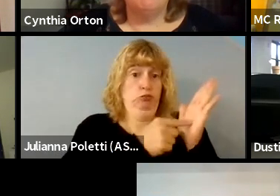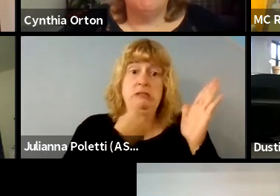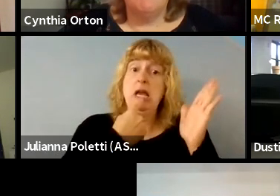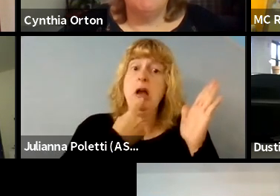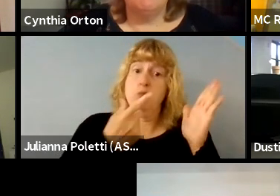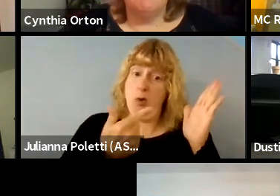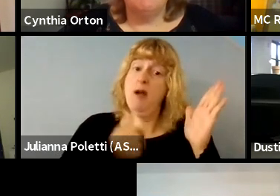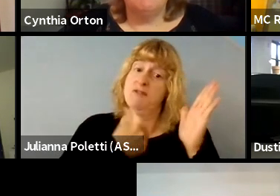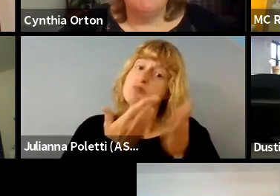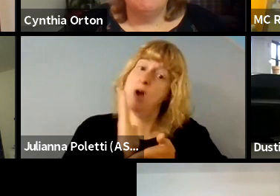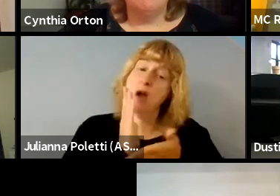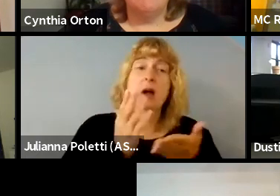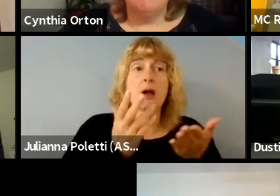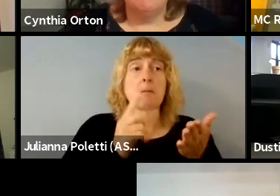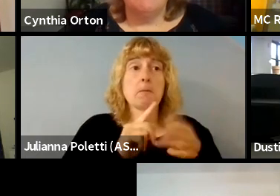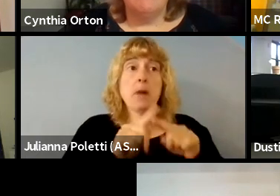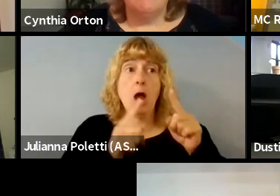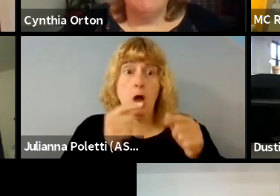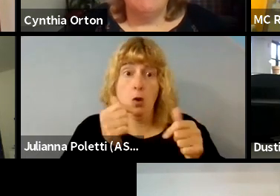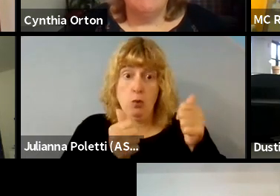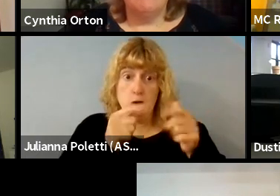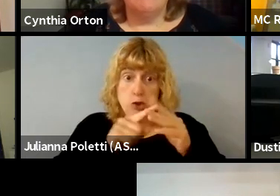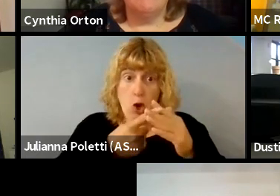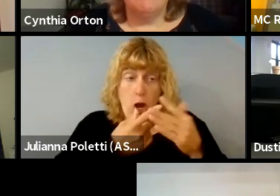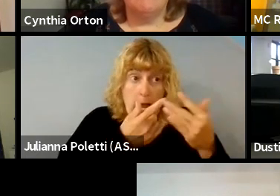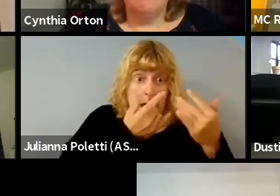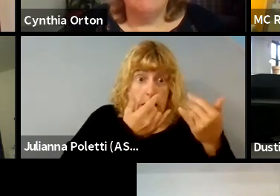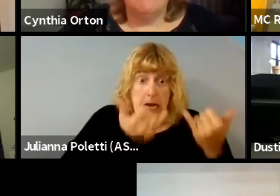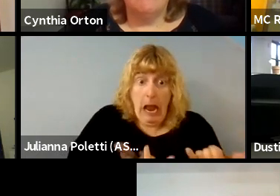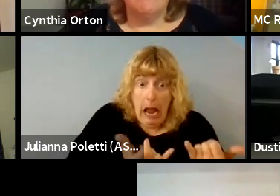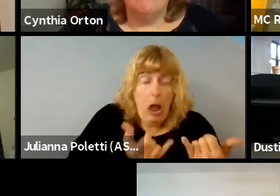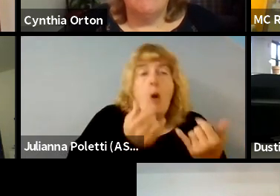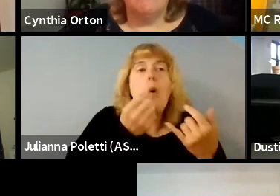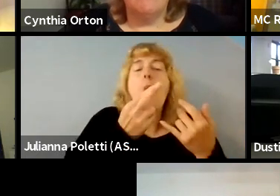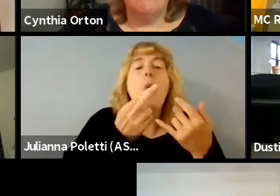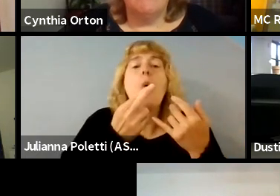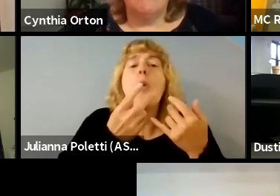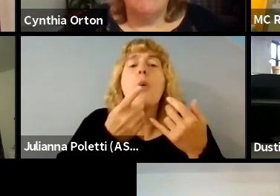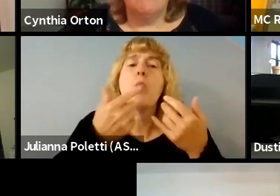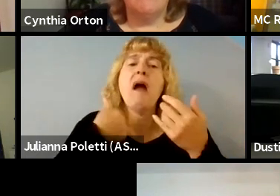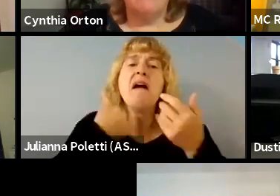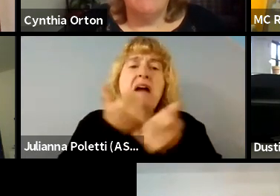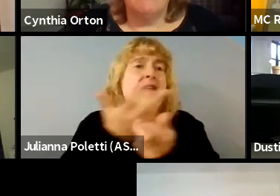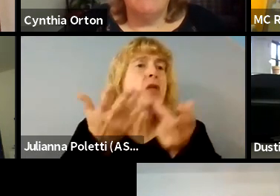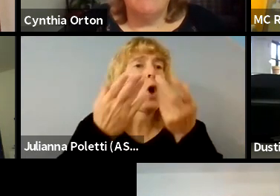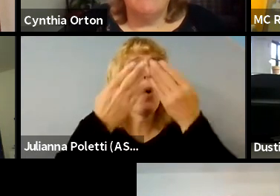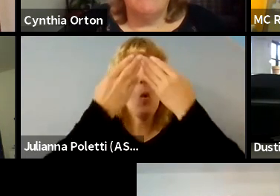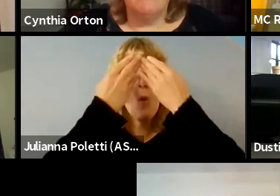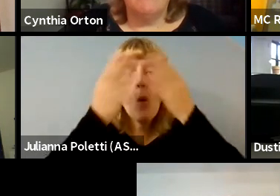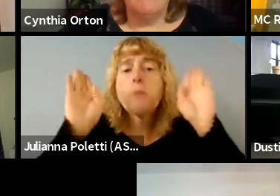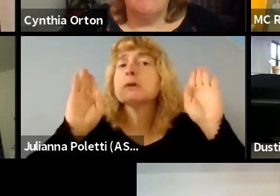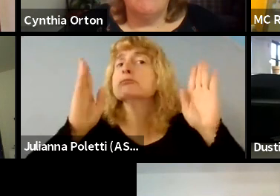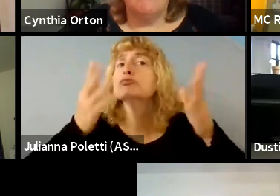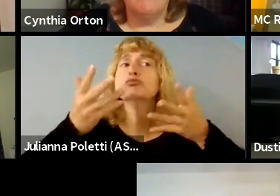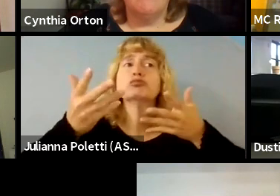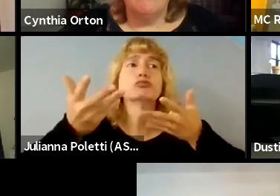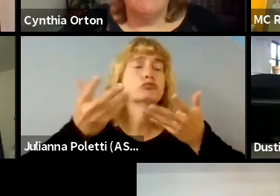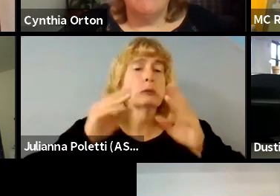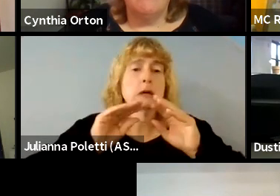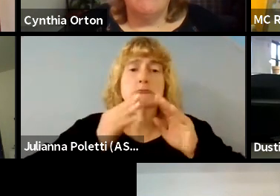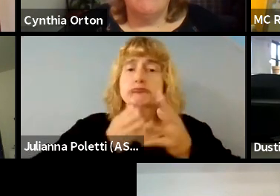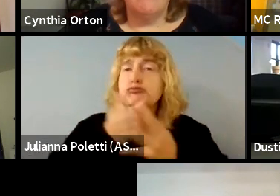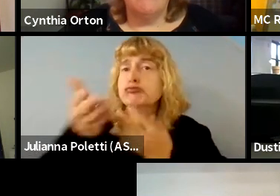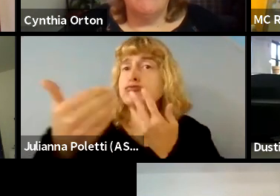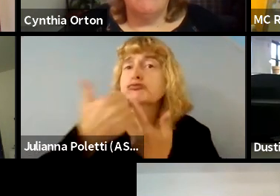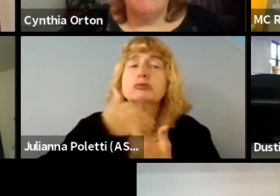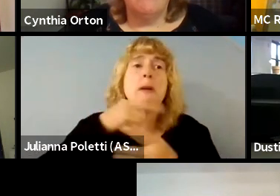question. Do you just do everything in open, in which case you don't really need to get the legal analysis on that at this point? Or